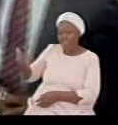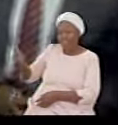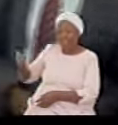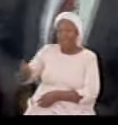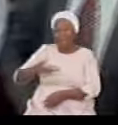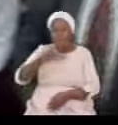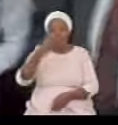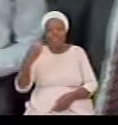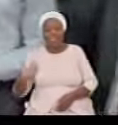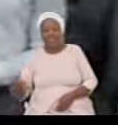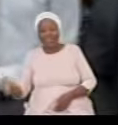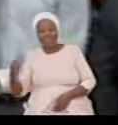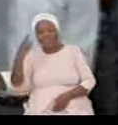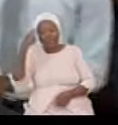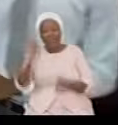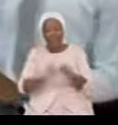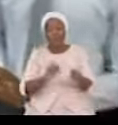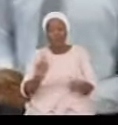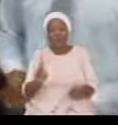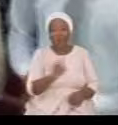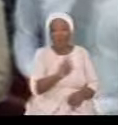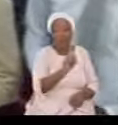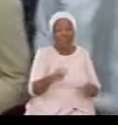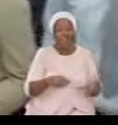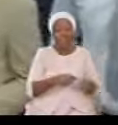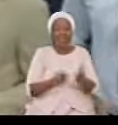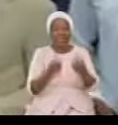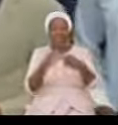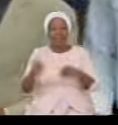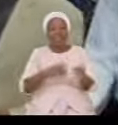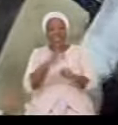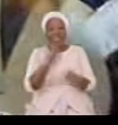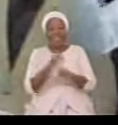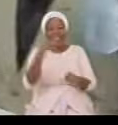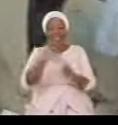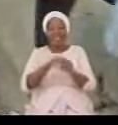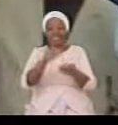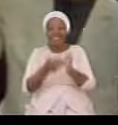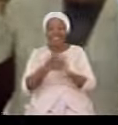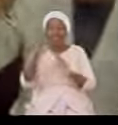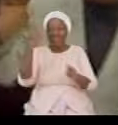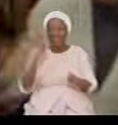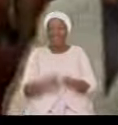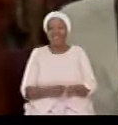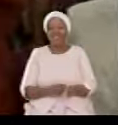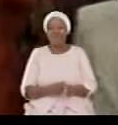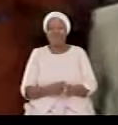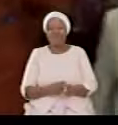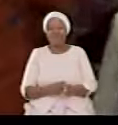Better things for everyone this coming year in Jesus' name.